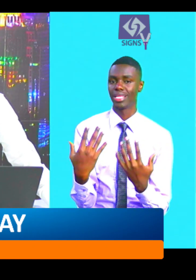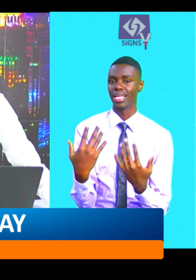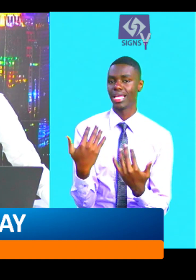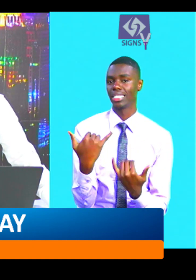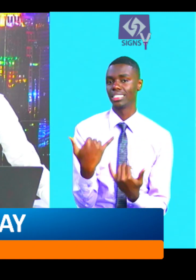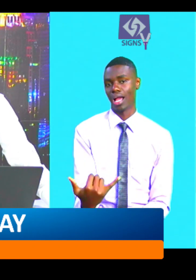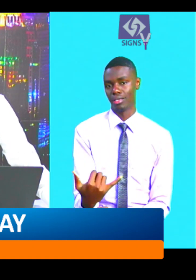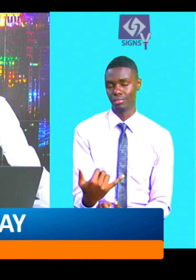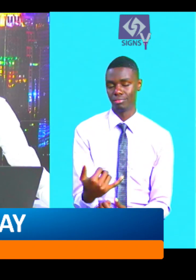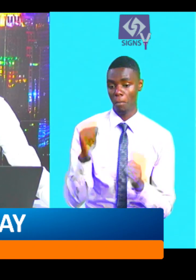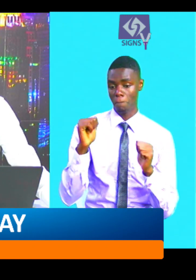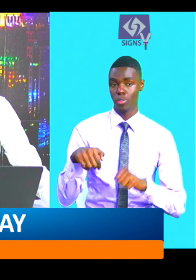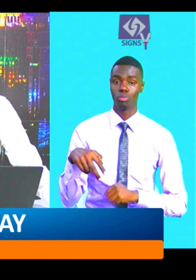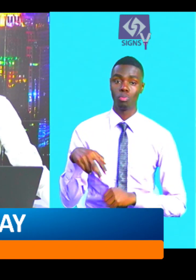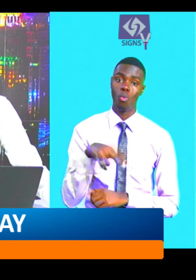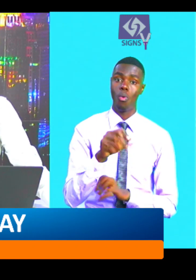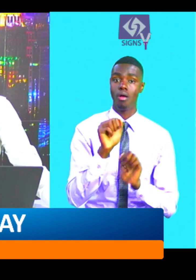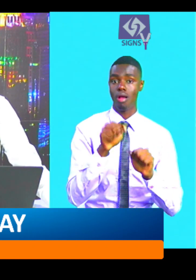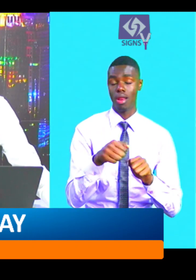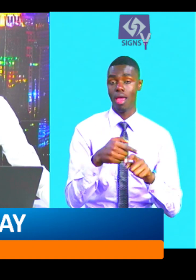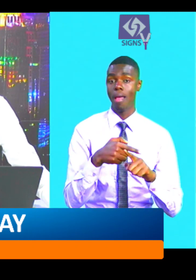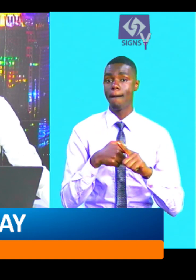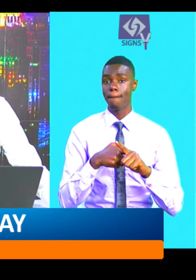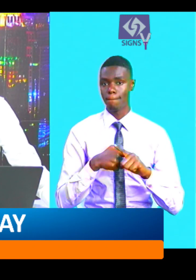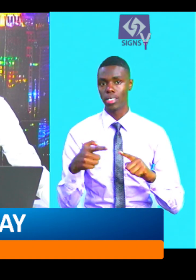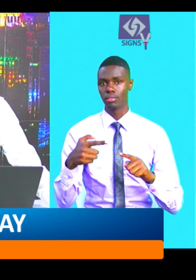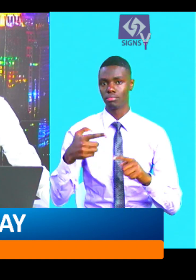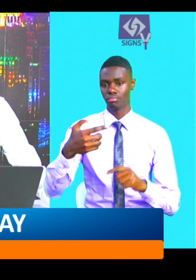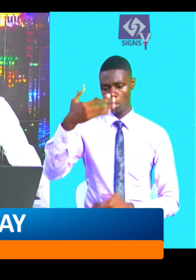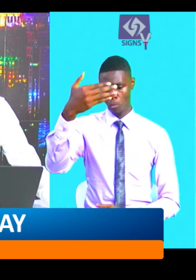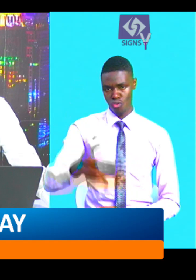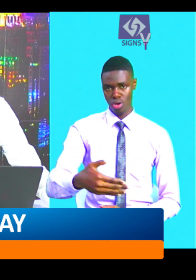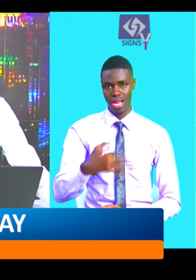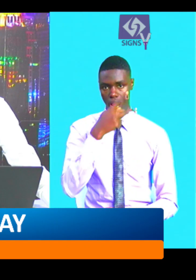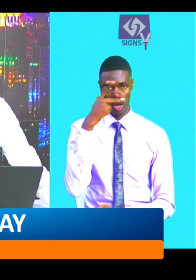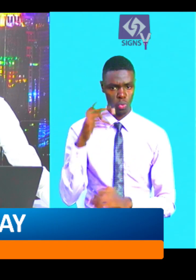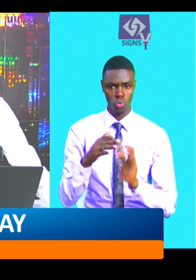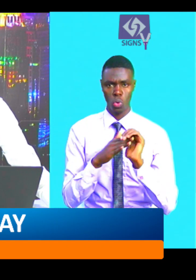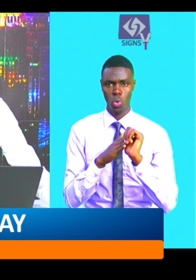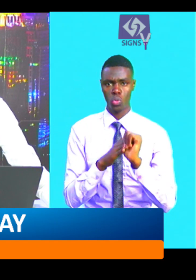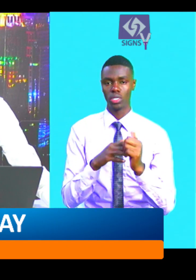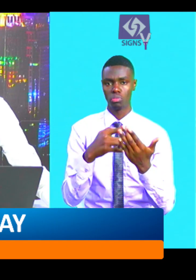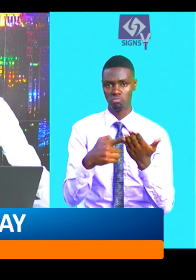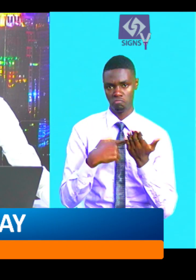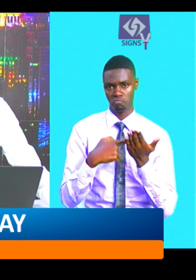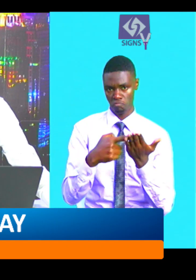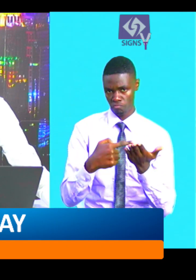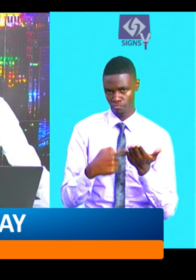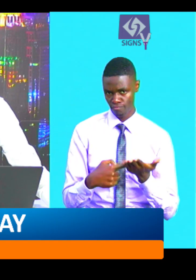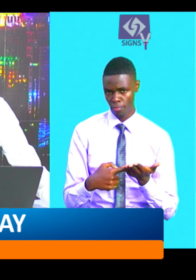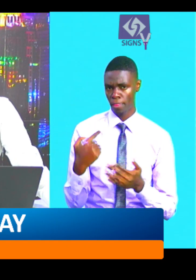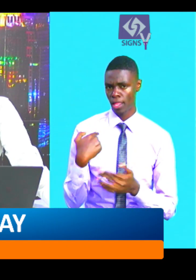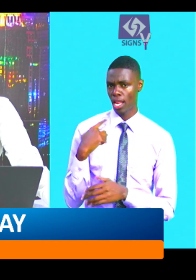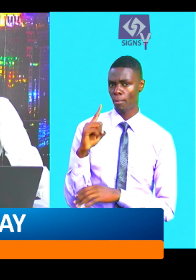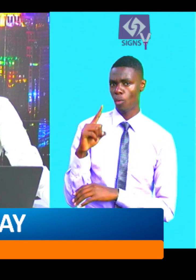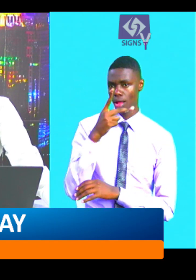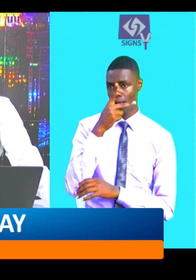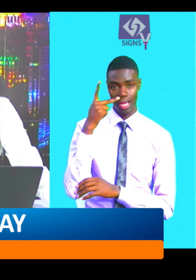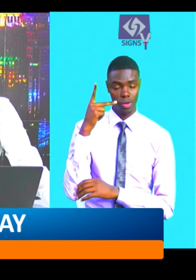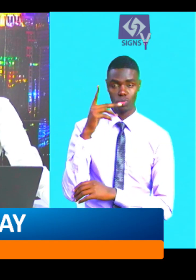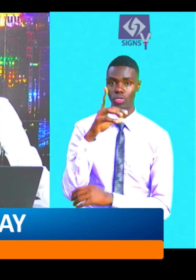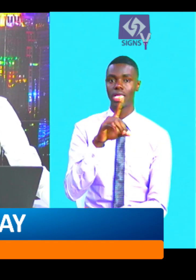old is Trump? How old is Biden? Compare that to Raila. Yes. Raila is a young boy. Let him to walk.